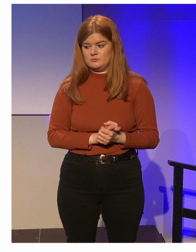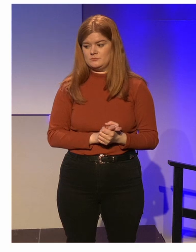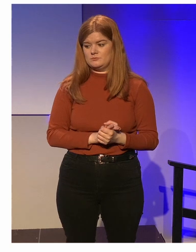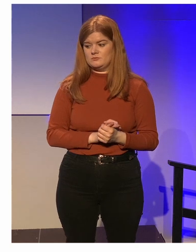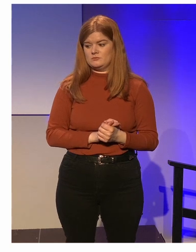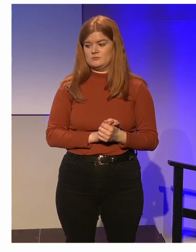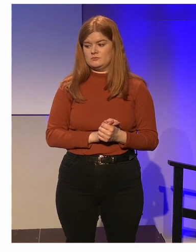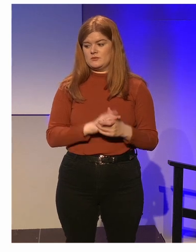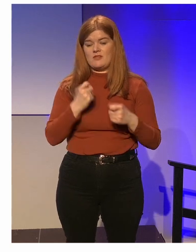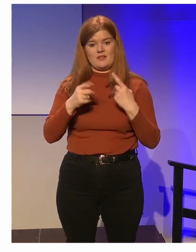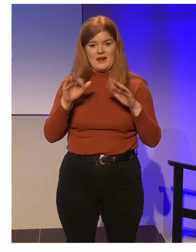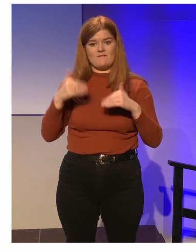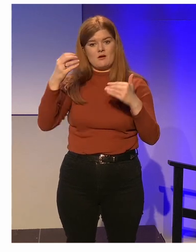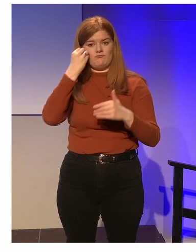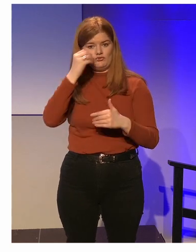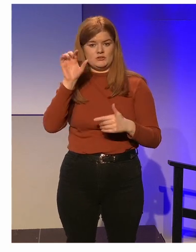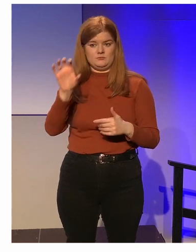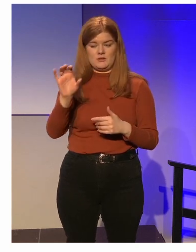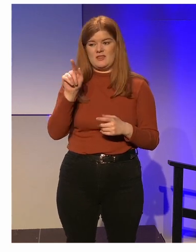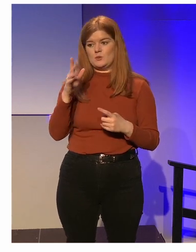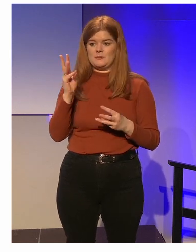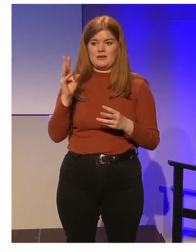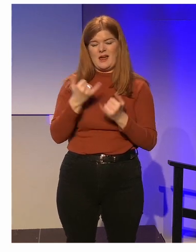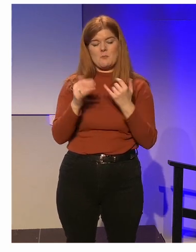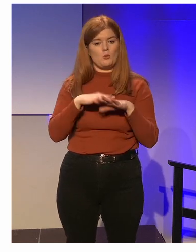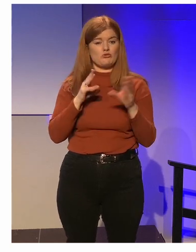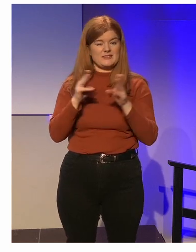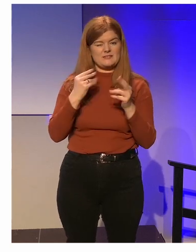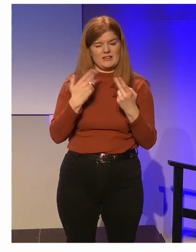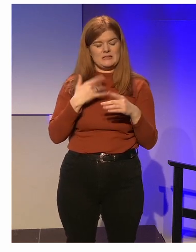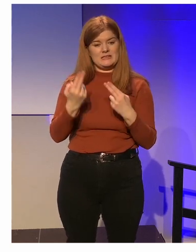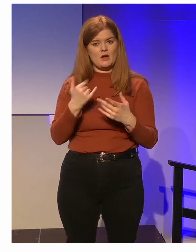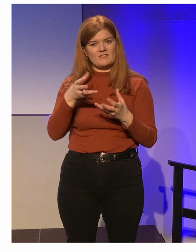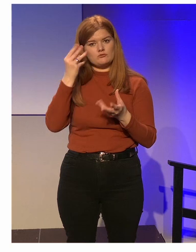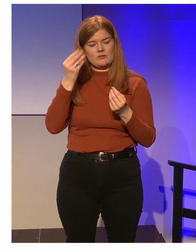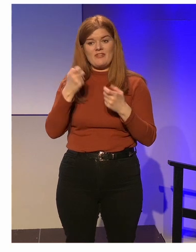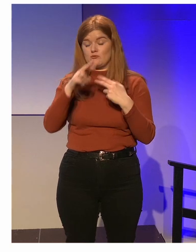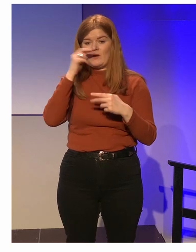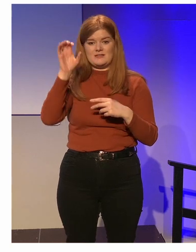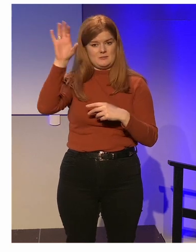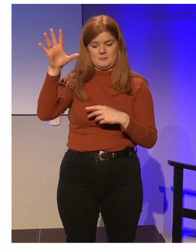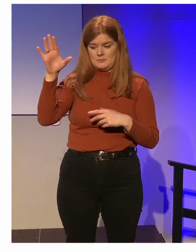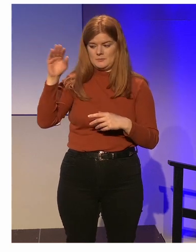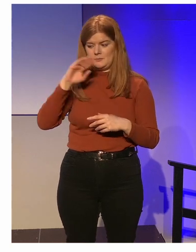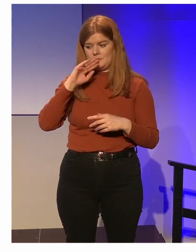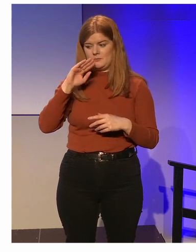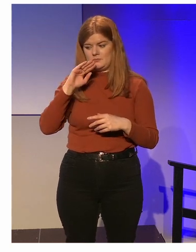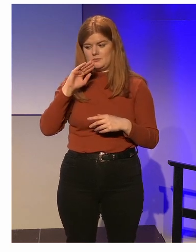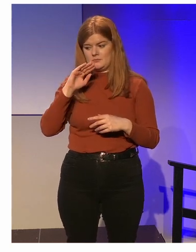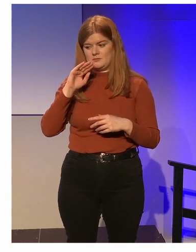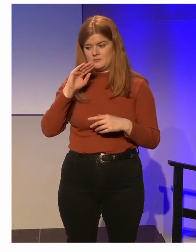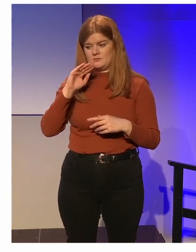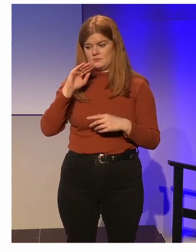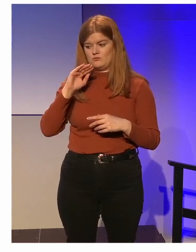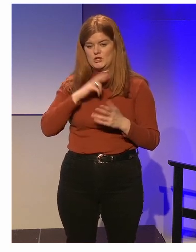do. Then you had your amber, which is kind of, you just need some more practice. You feel like you're getting it. And then red, which we really got